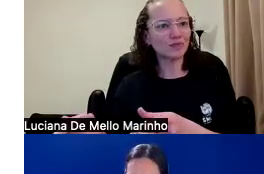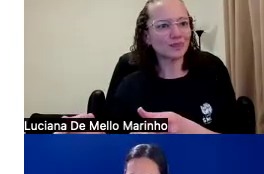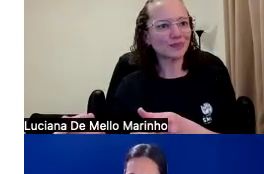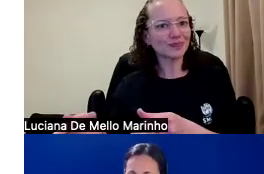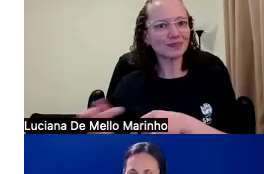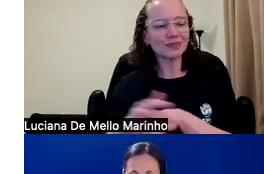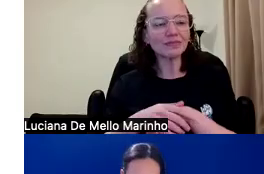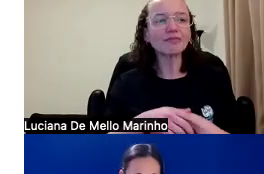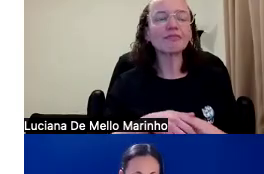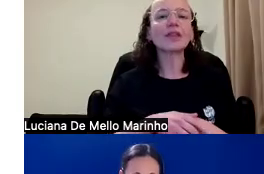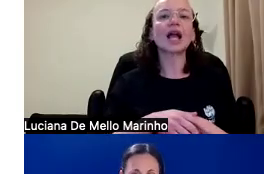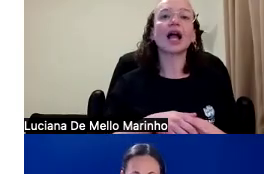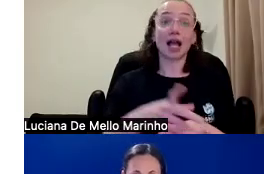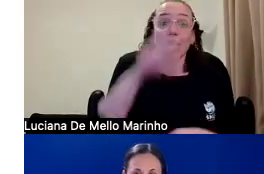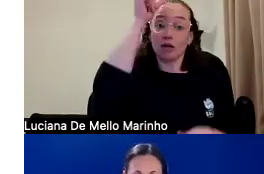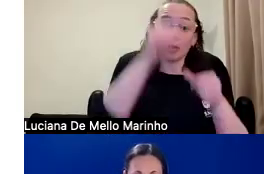flow of the room.